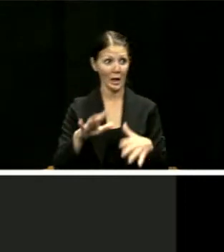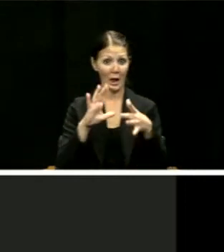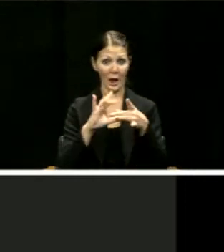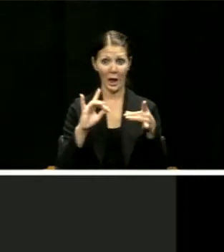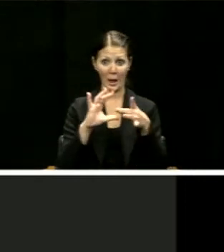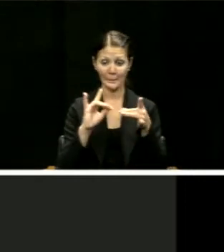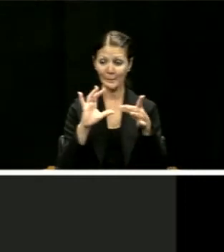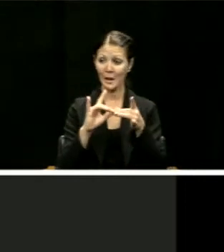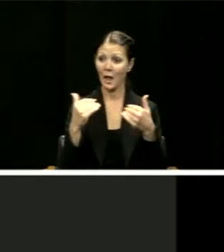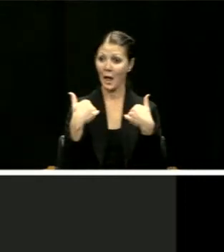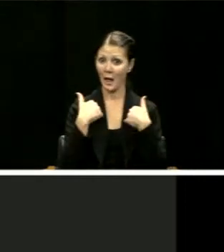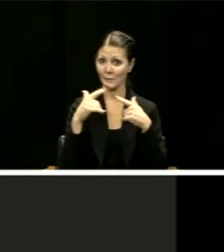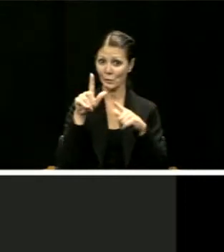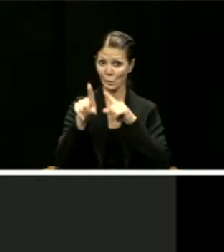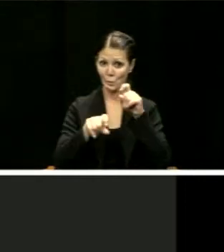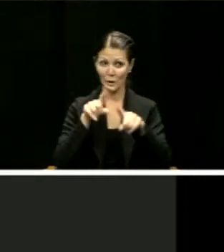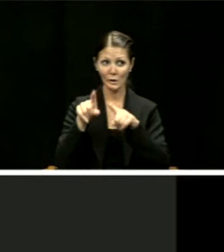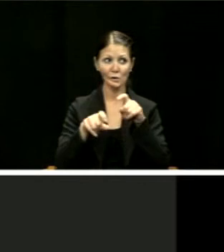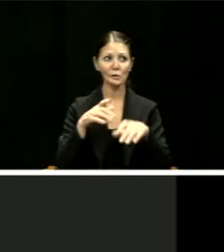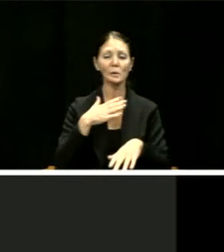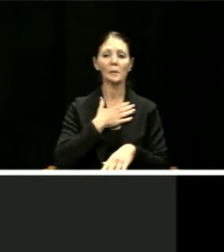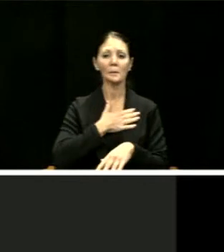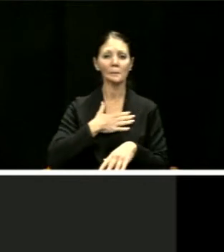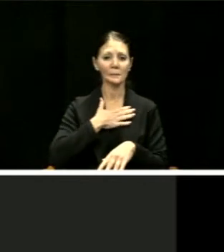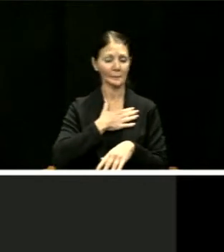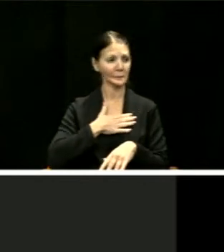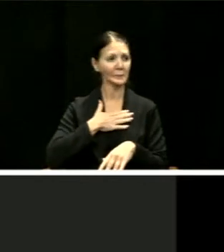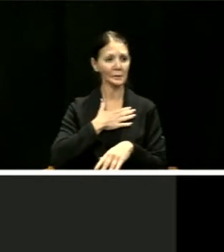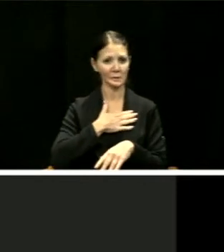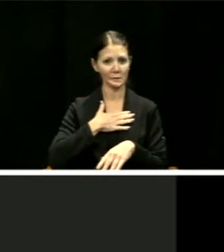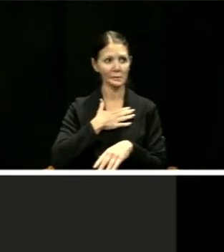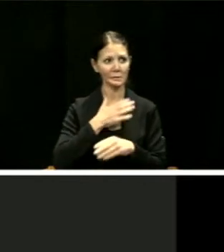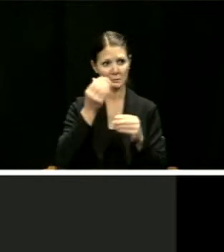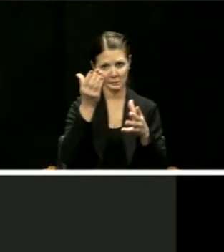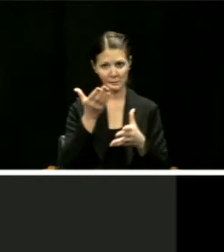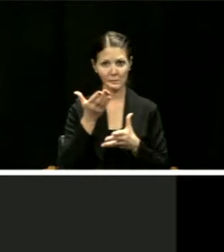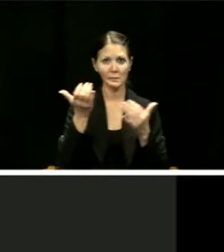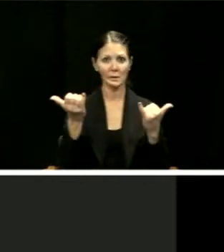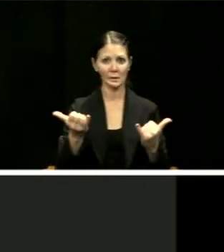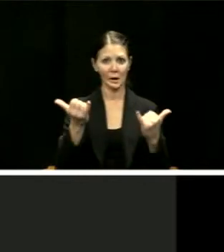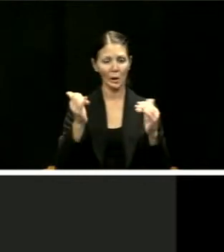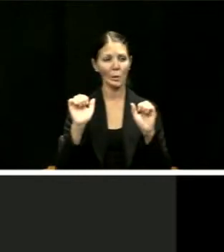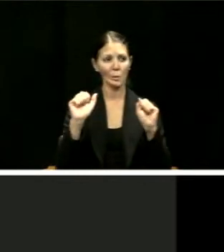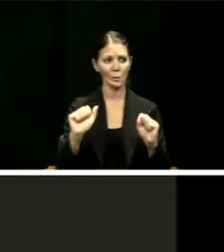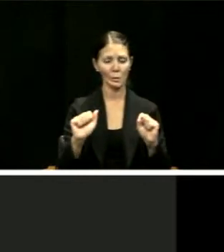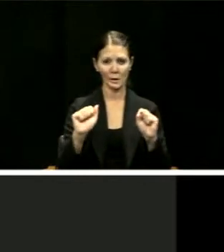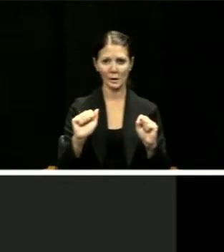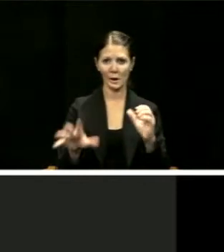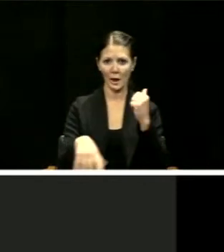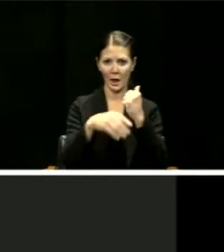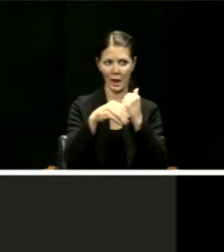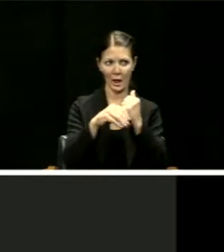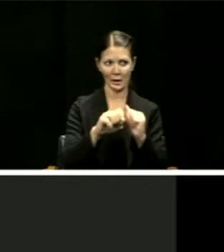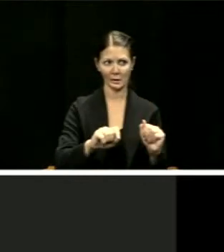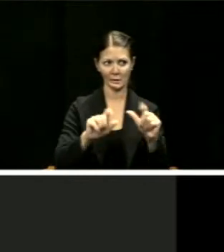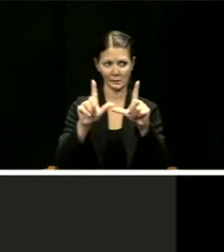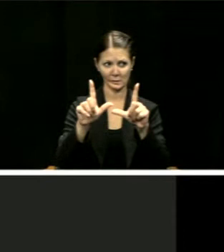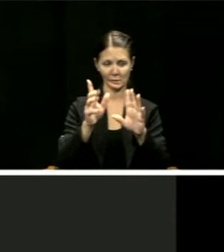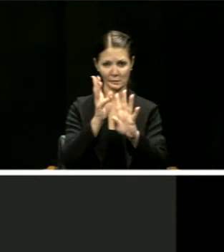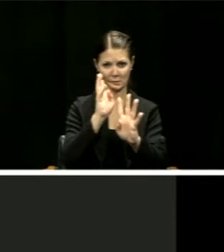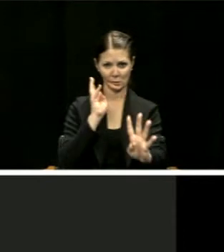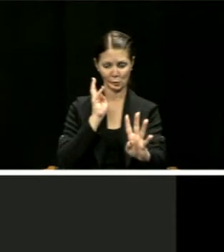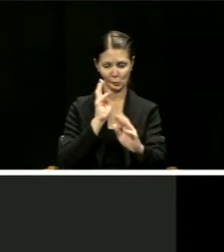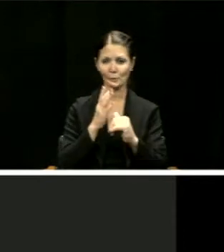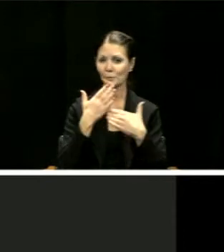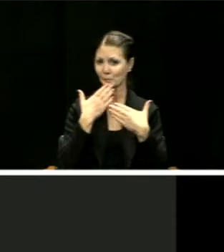or has a question, please let us know now so that we can put you in the queue.